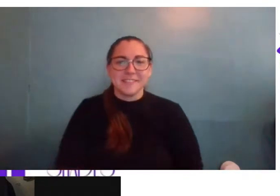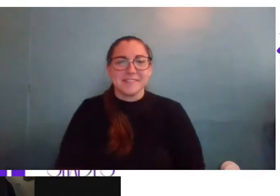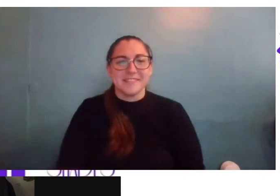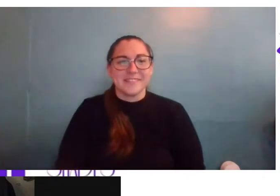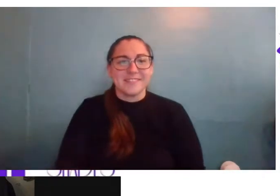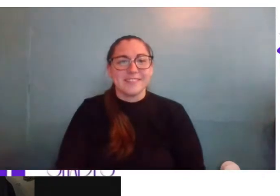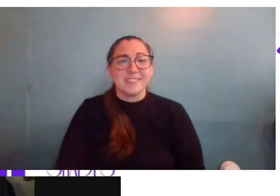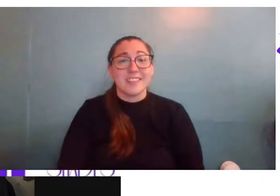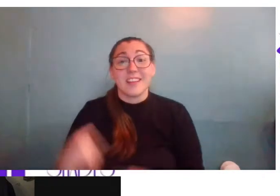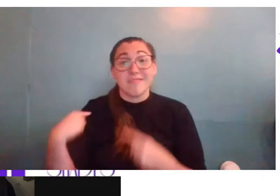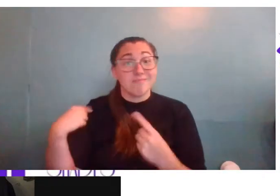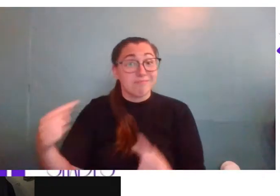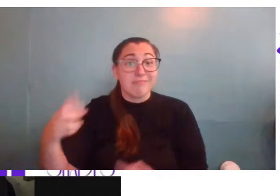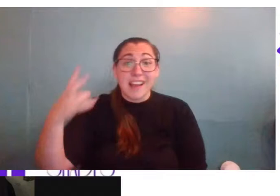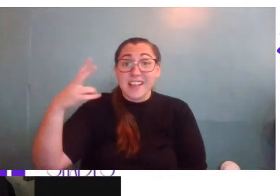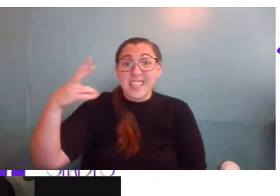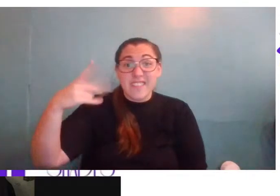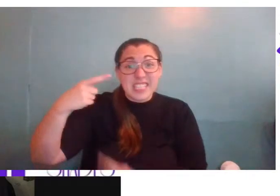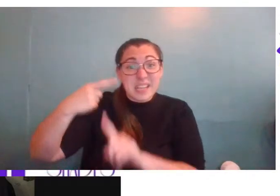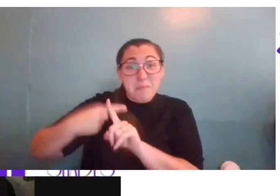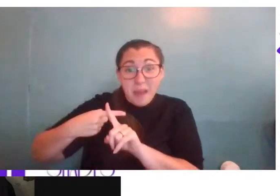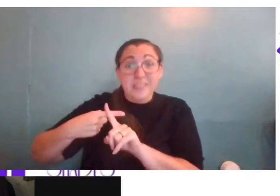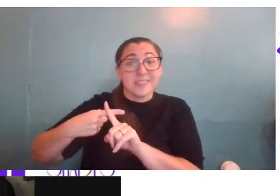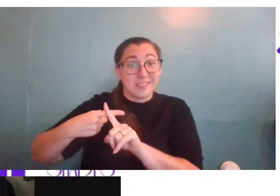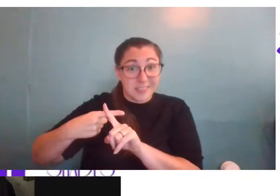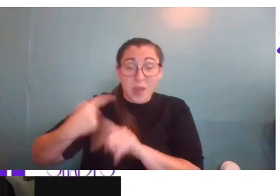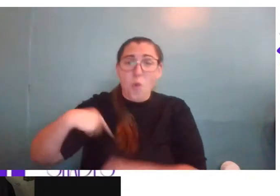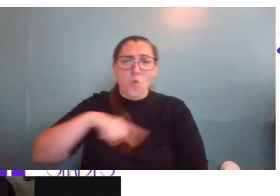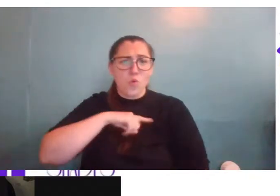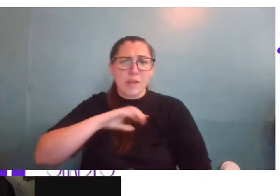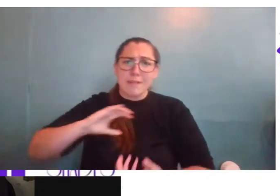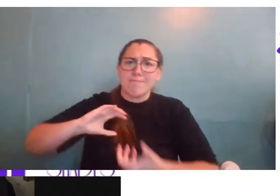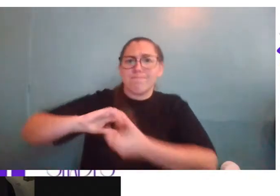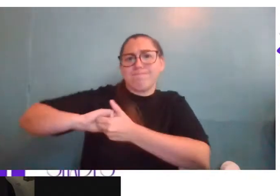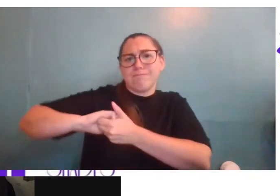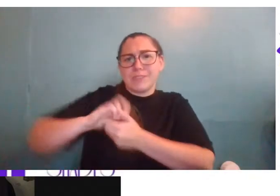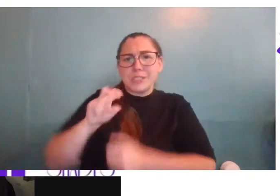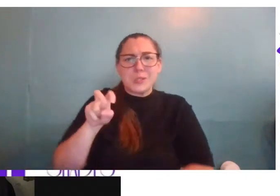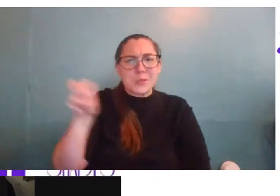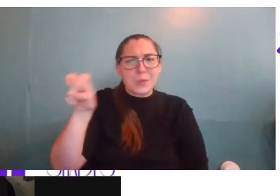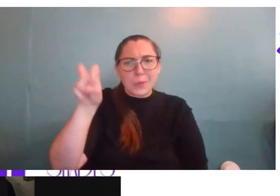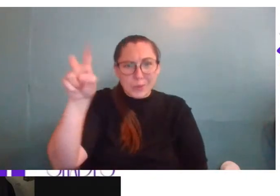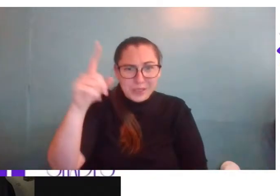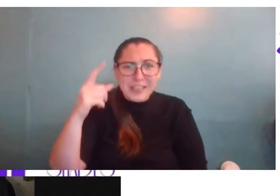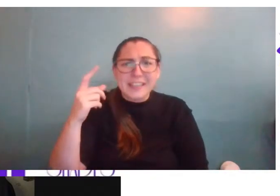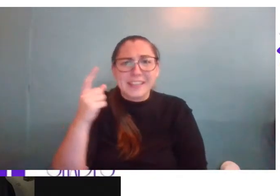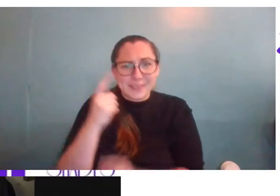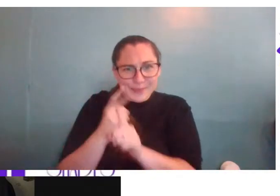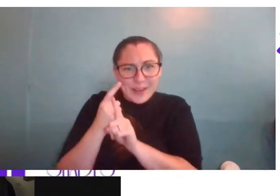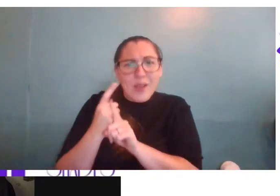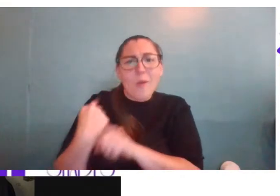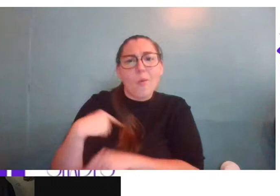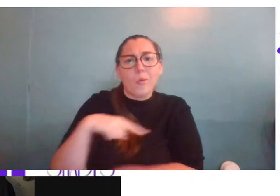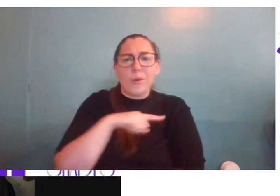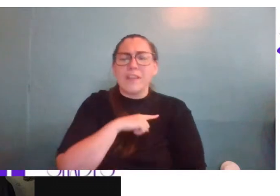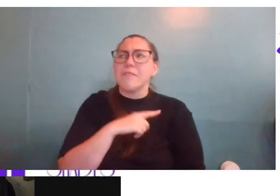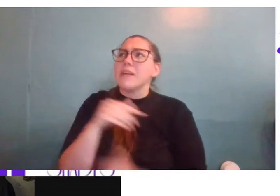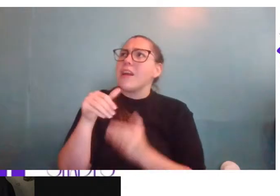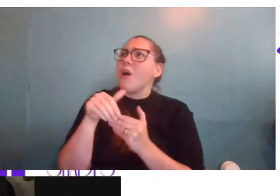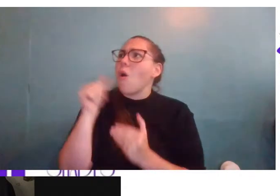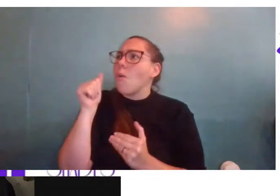last 17 months. Wow, we have been on a journey. I tell you, we have been in